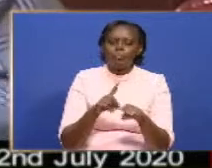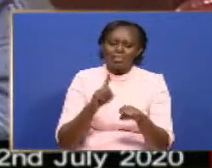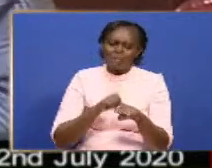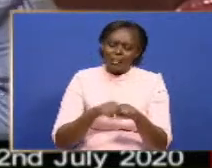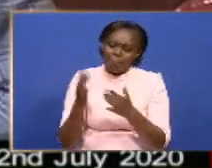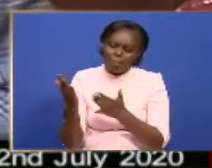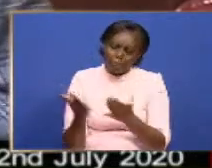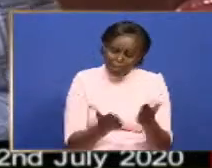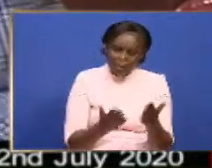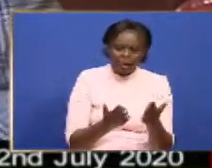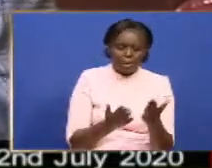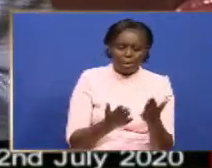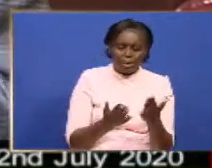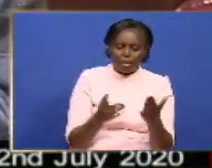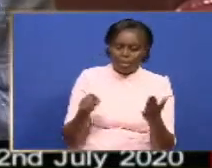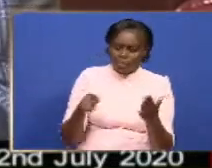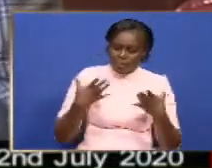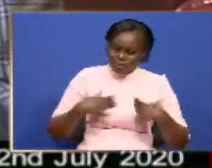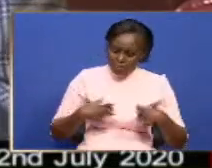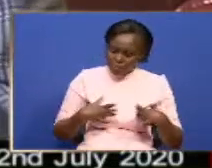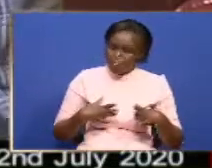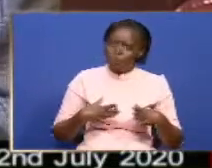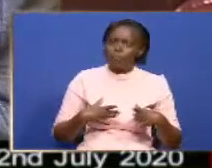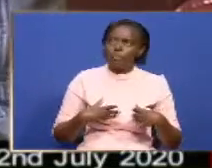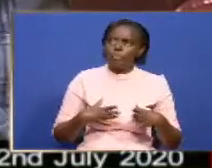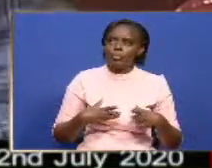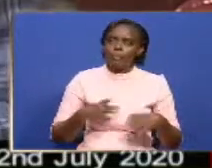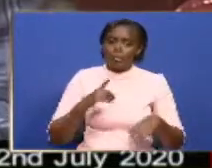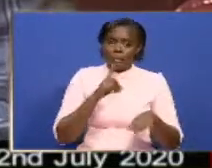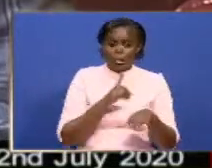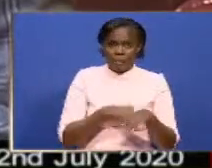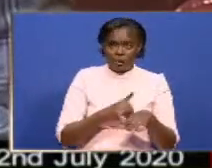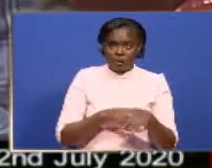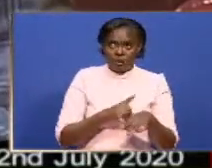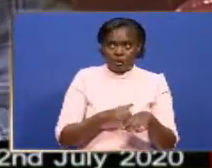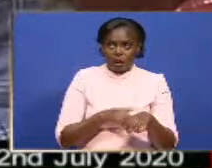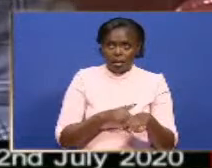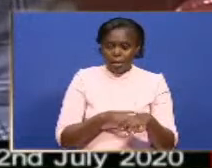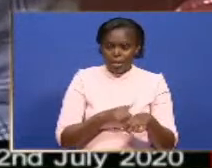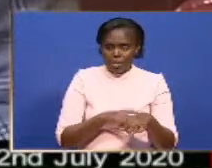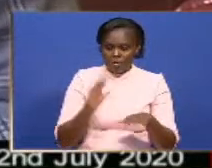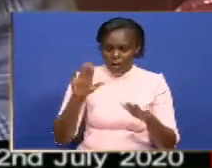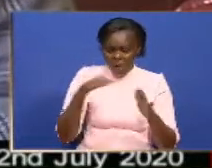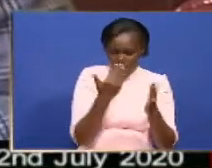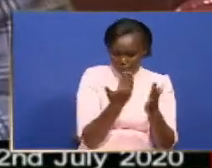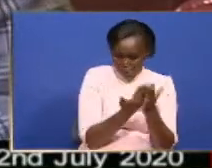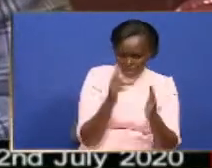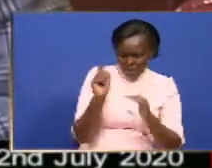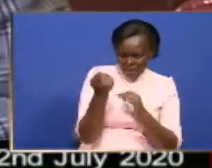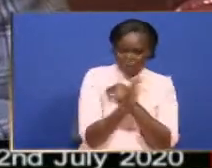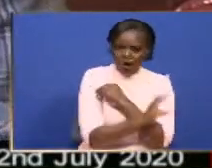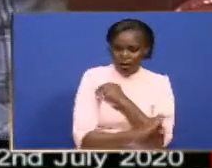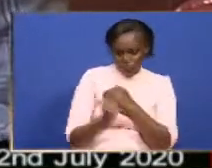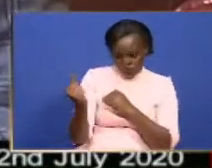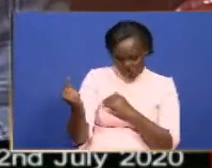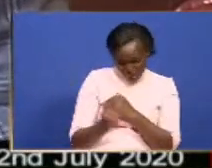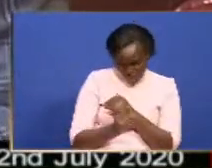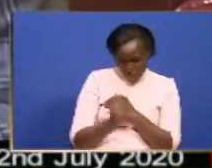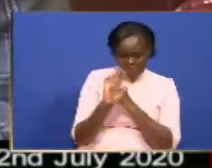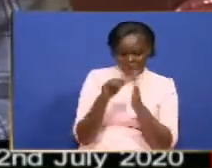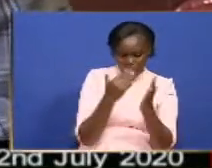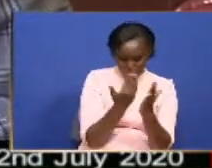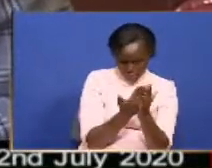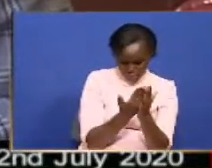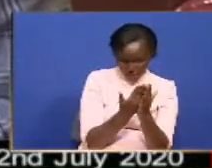also to be addressed. Because when you arrive in Kenya, for example, and you apply